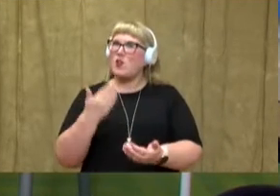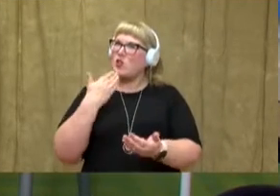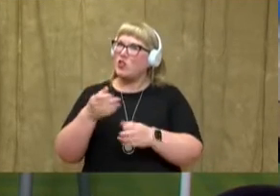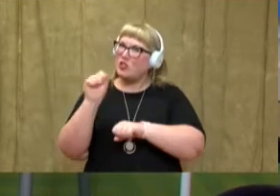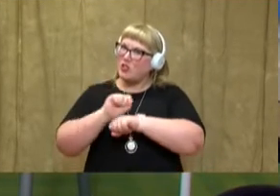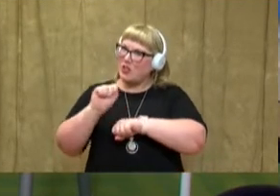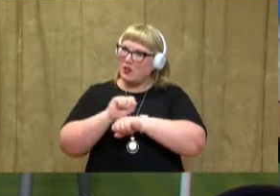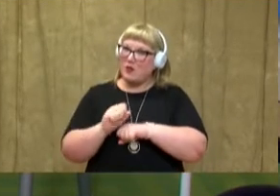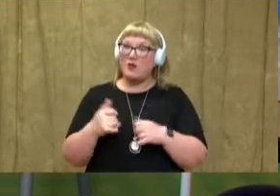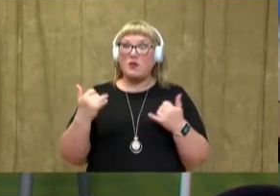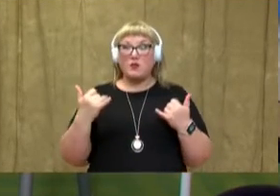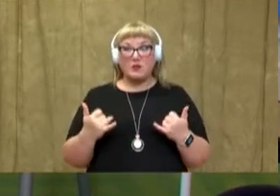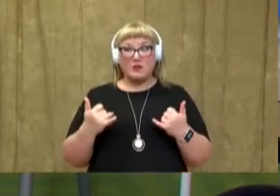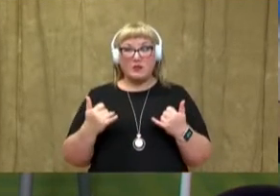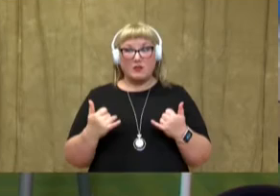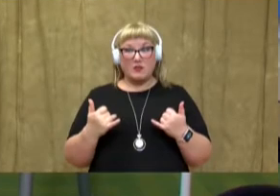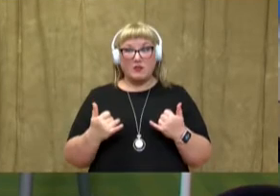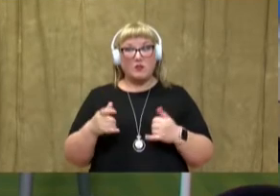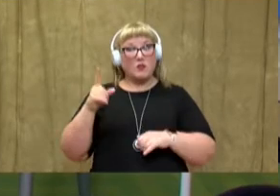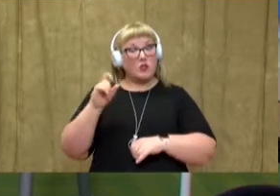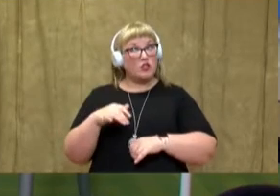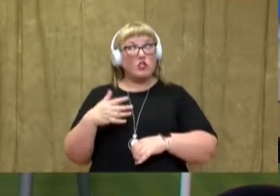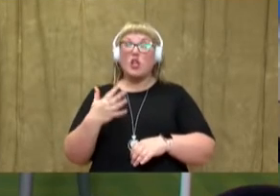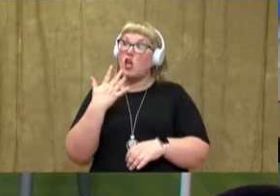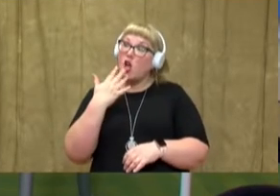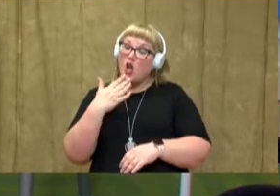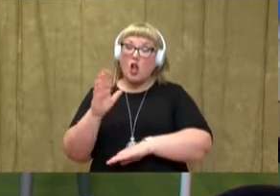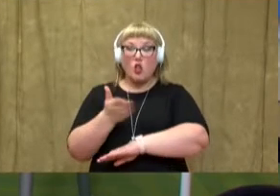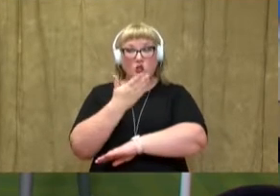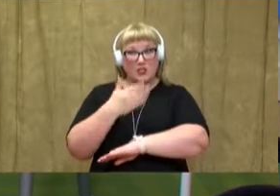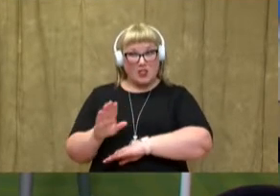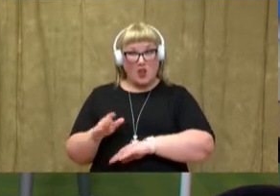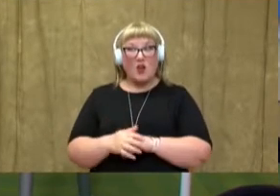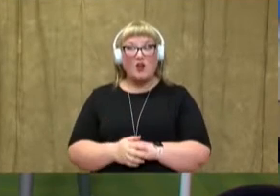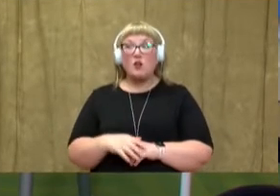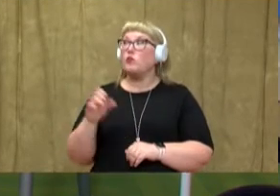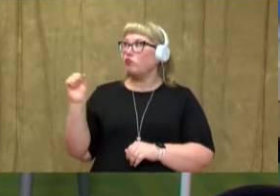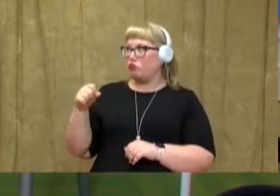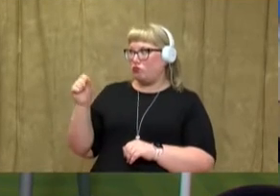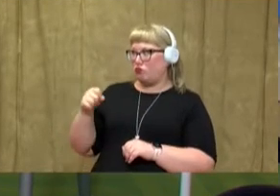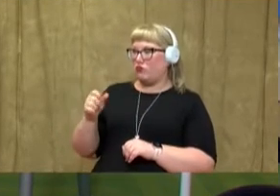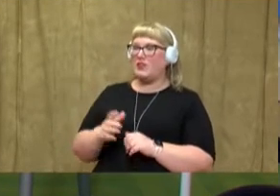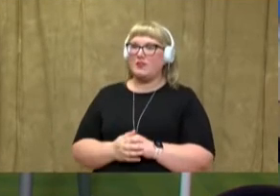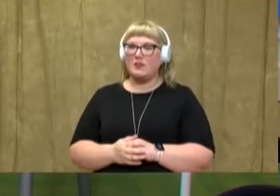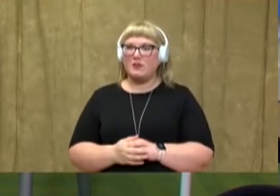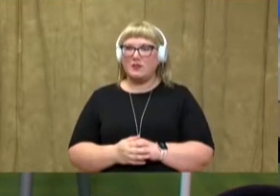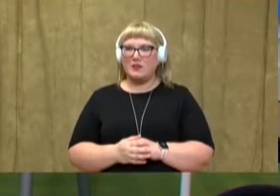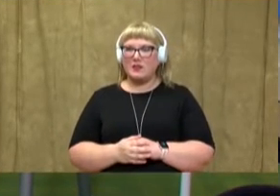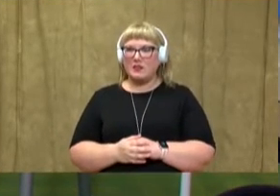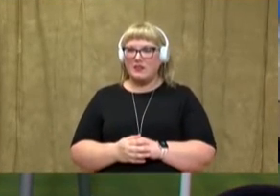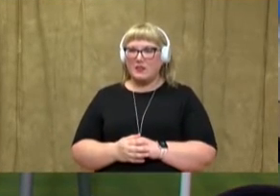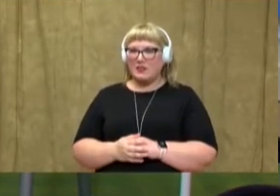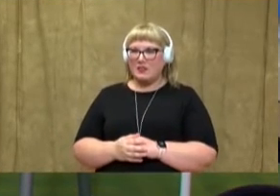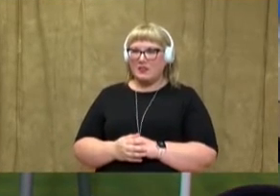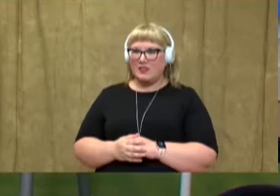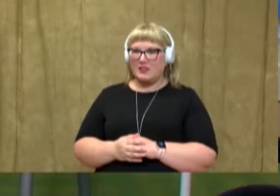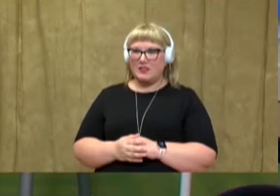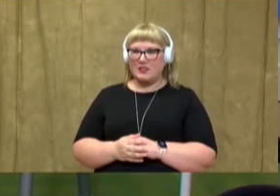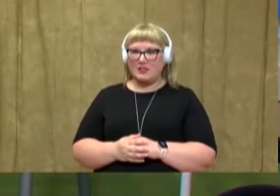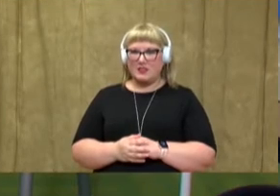bien. Now, should we sing los colores, the colors? Yes. Yes. Let me